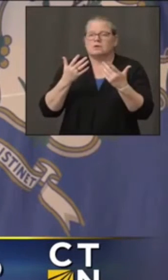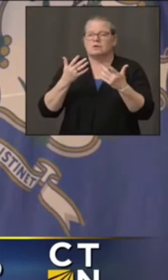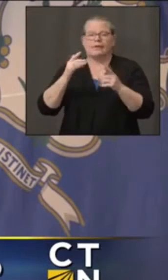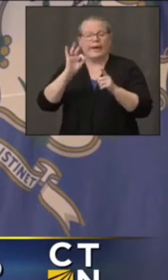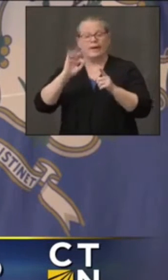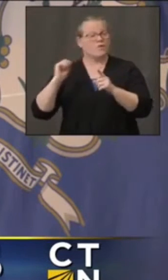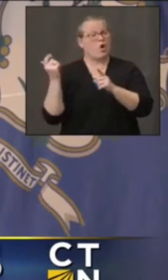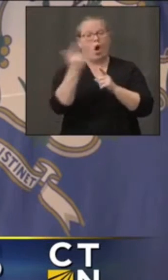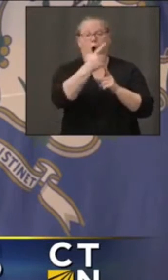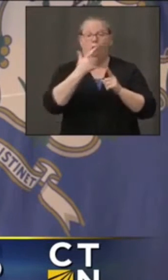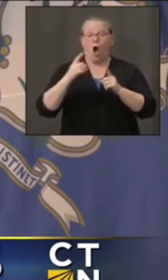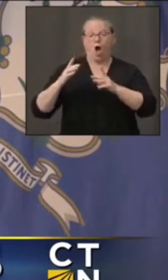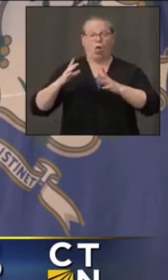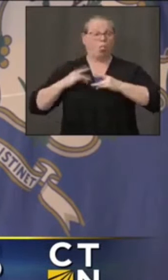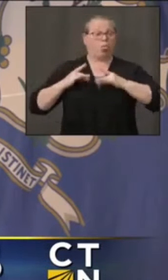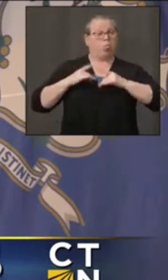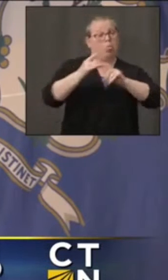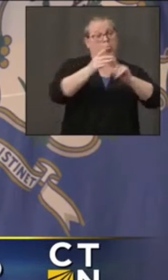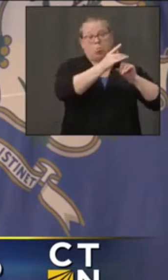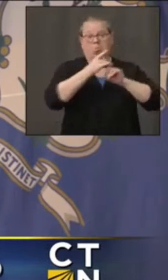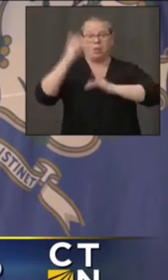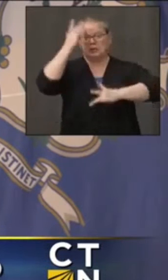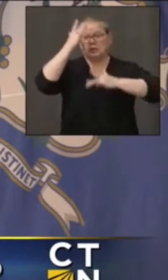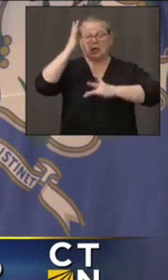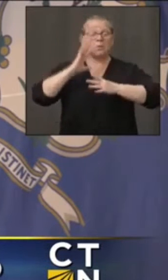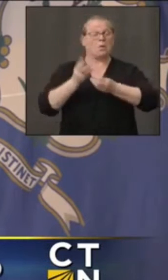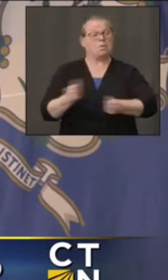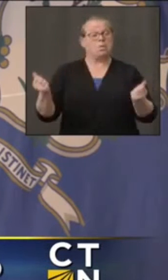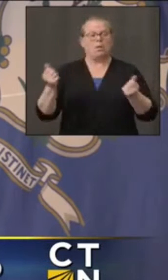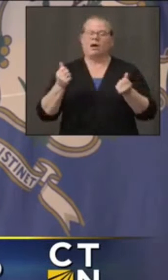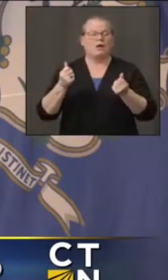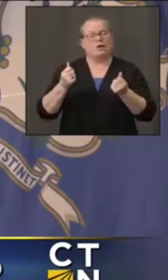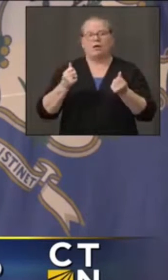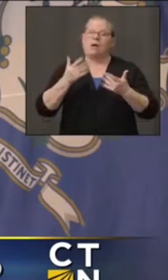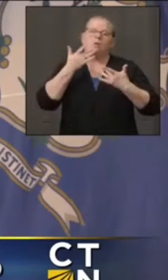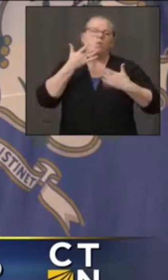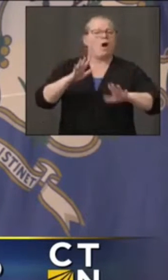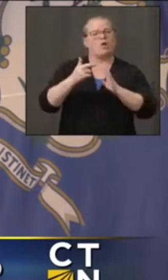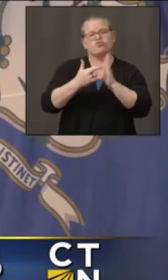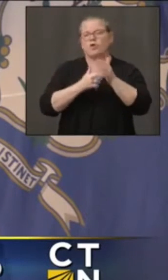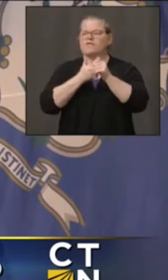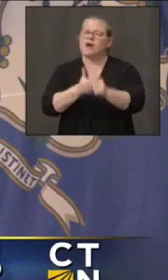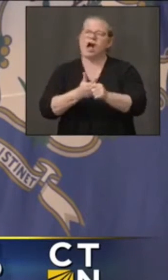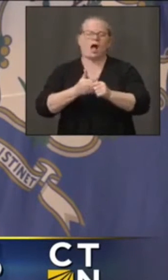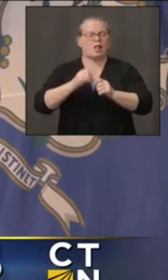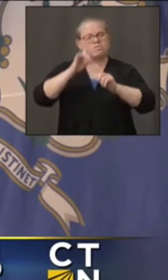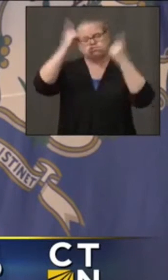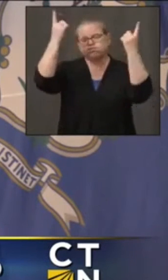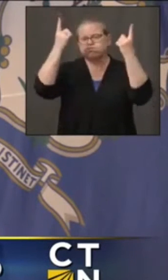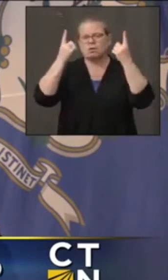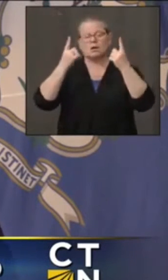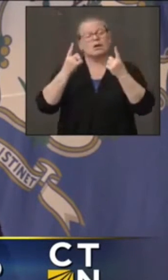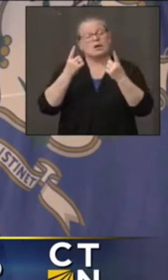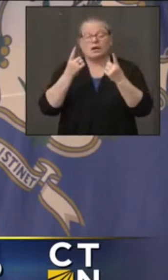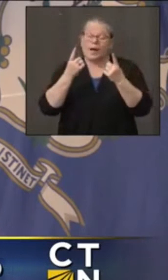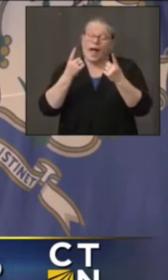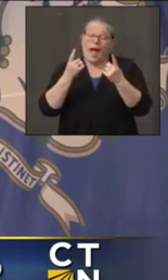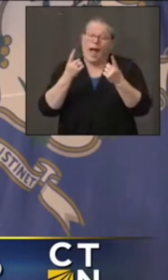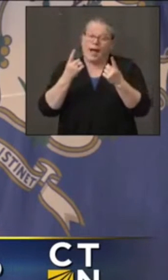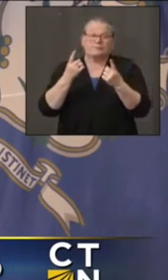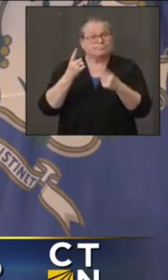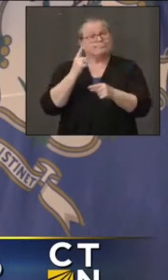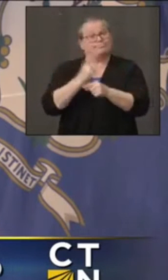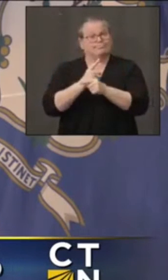longer. A lot of it is related to people are moving indoors. It's not totally unexpected, as you know. You remember